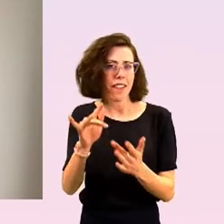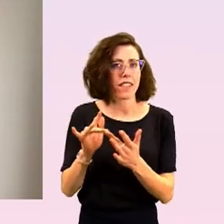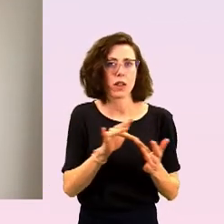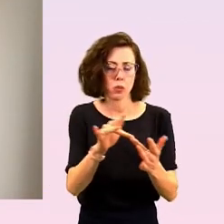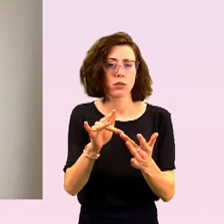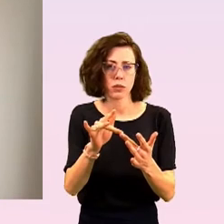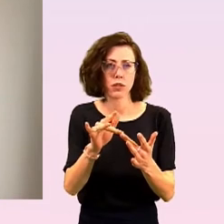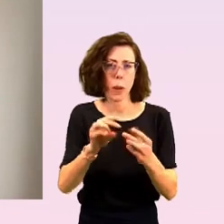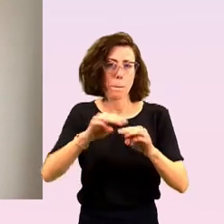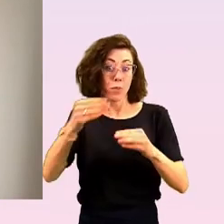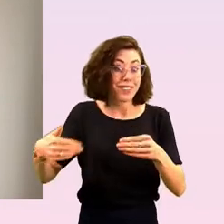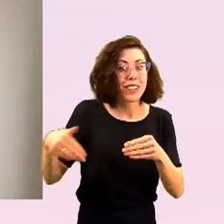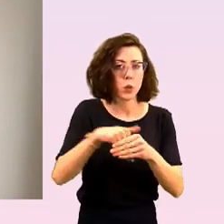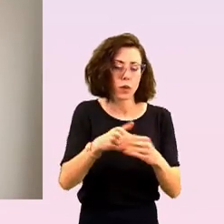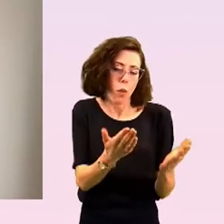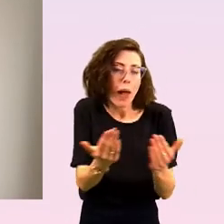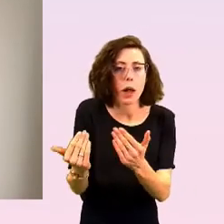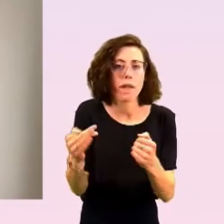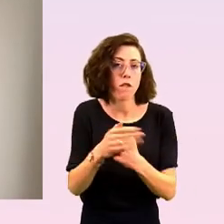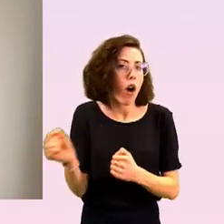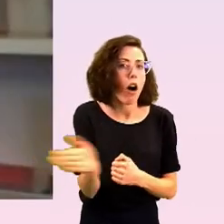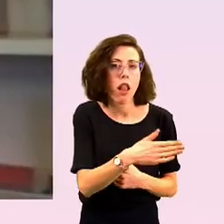into being more inclusive and more welcoming.